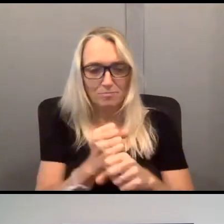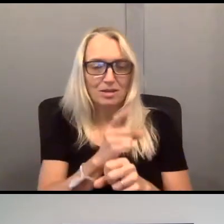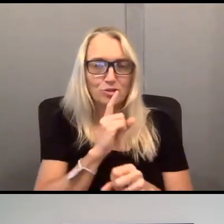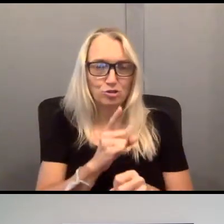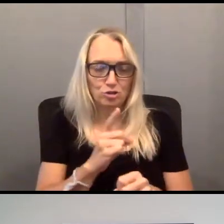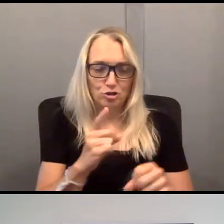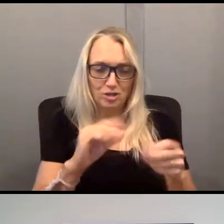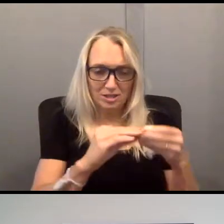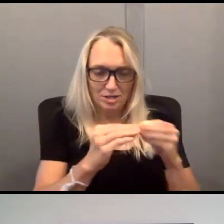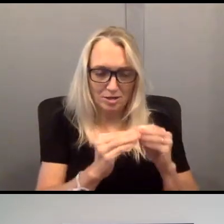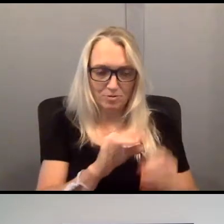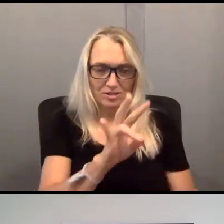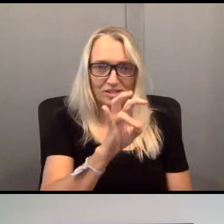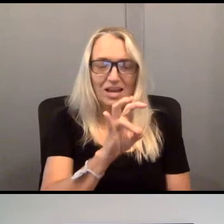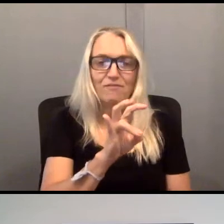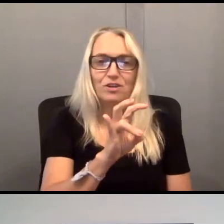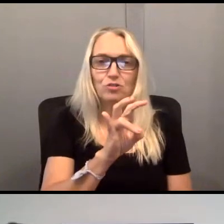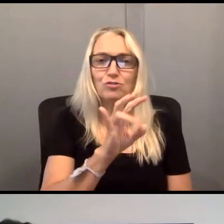approximately